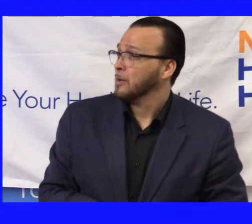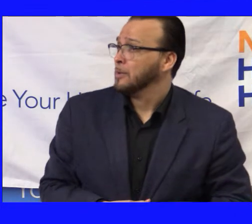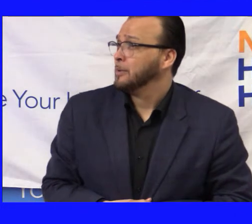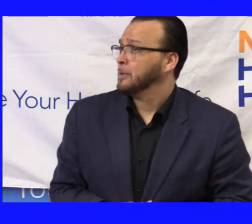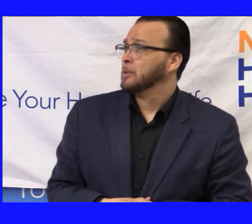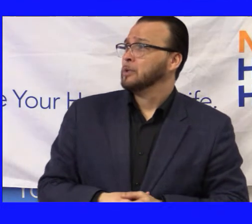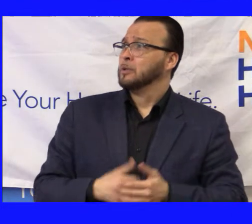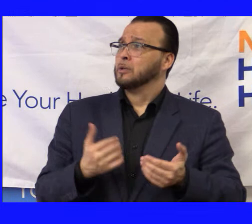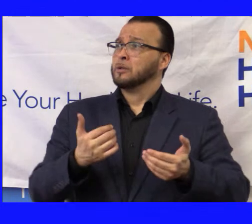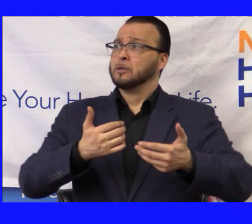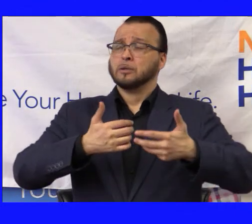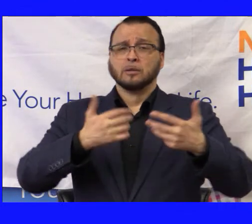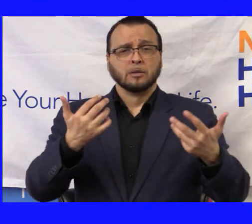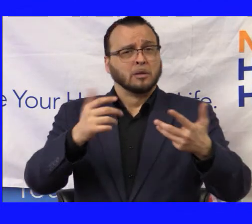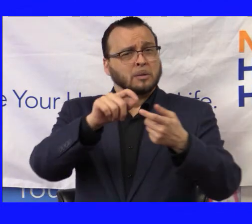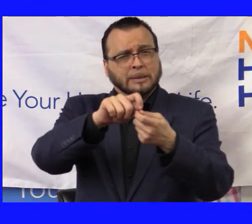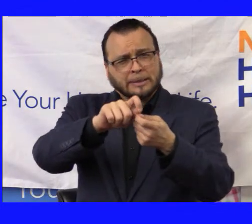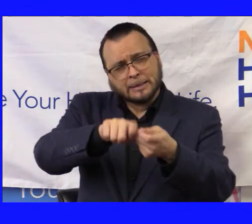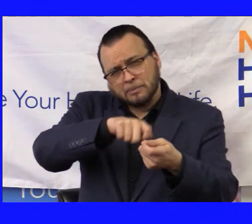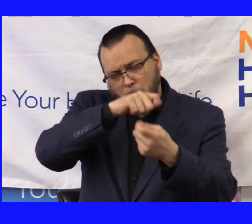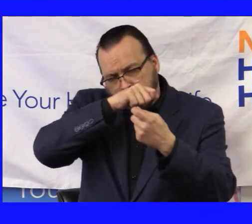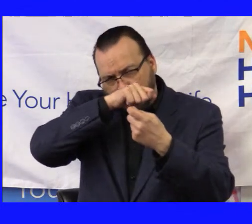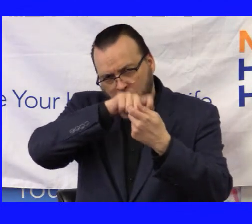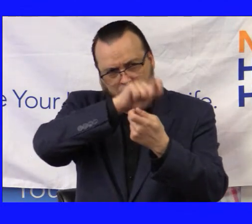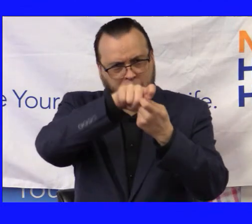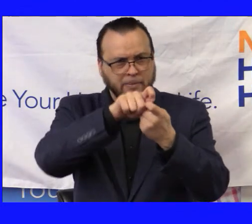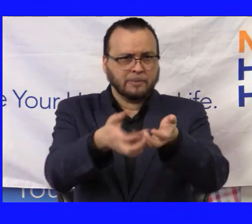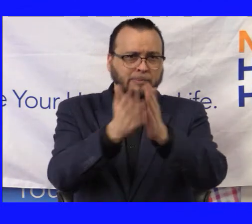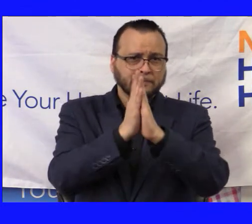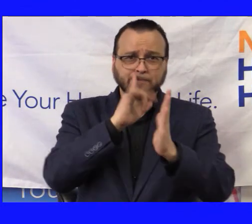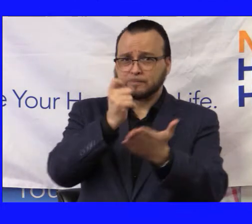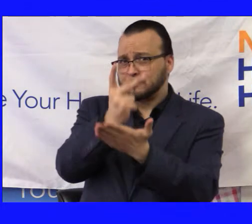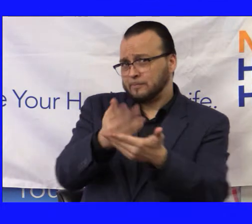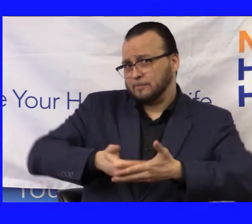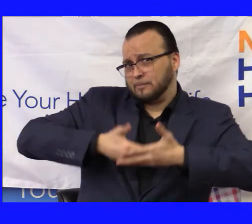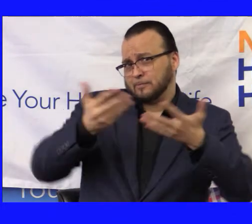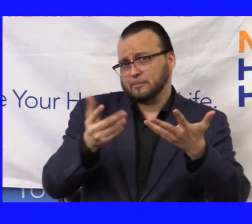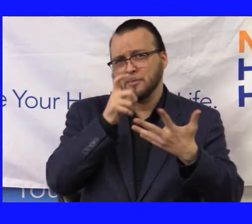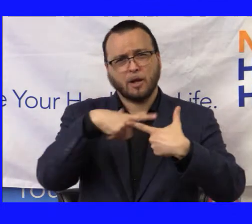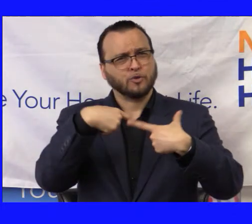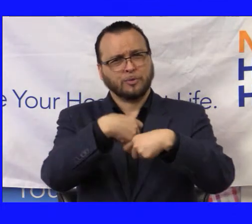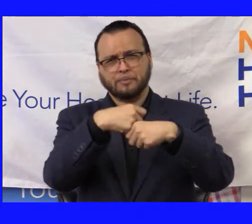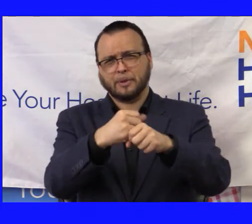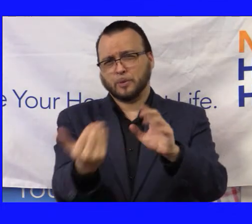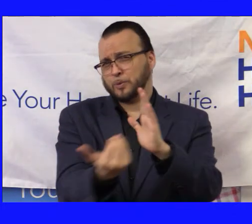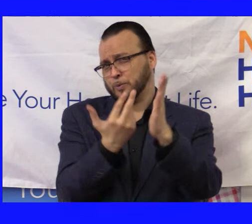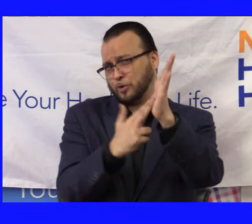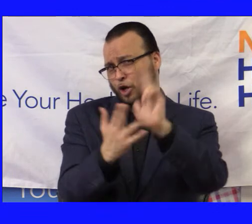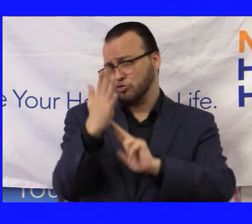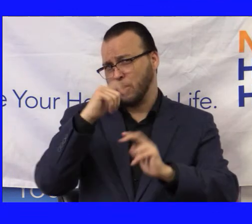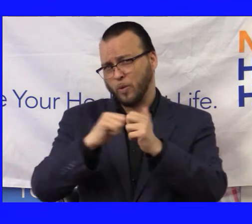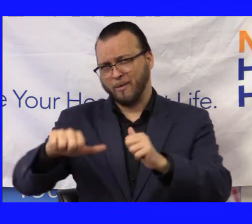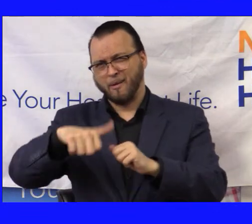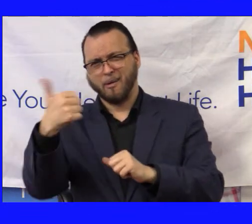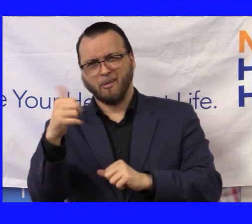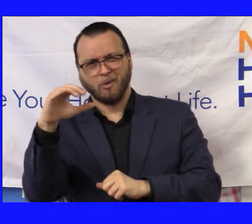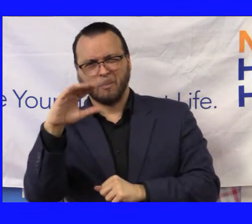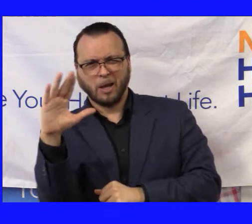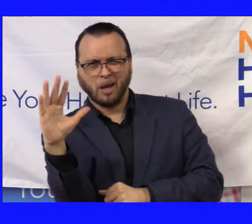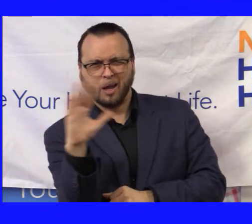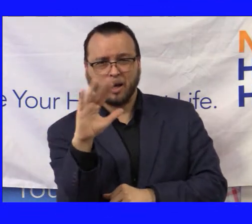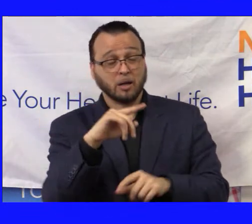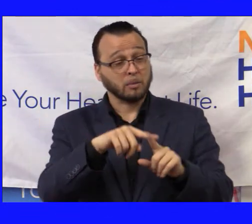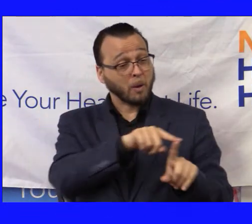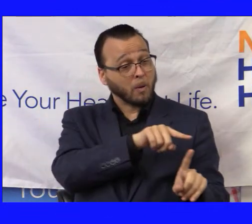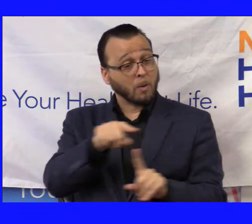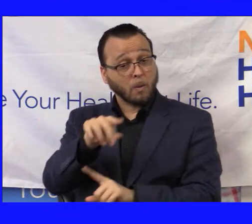So what we're specifically asking for approval today is not to create new contracts with other firms, but rather to keep the same firms that we